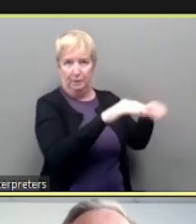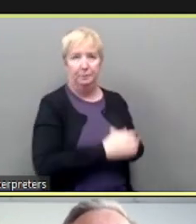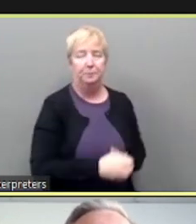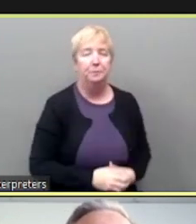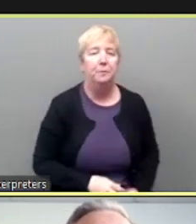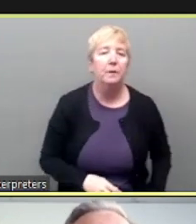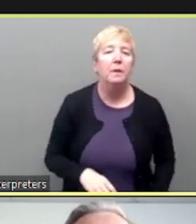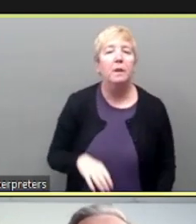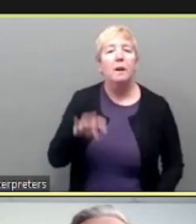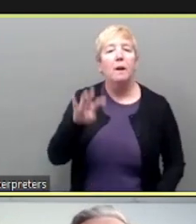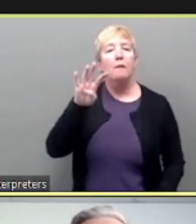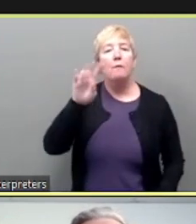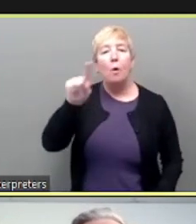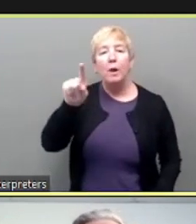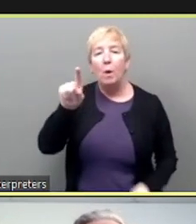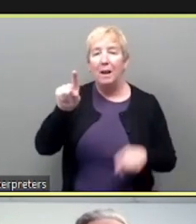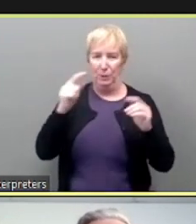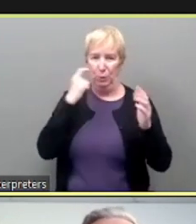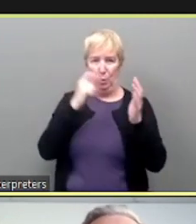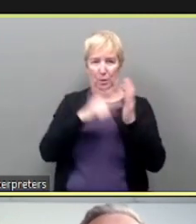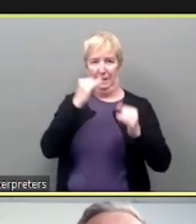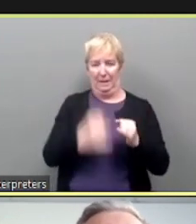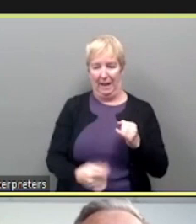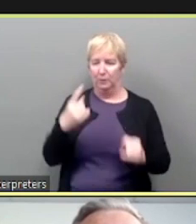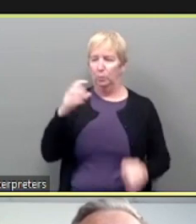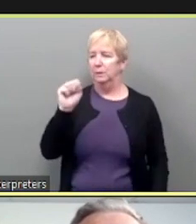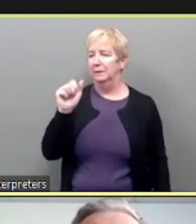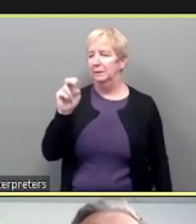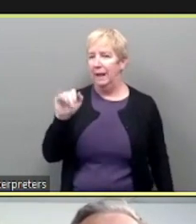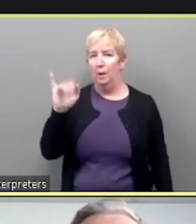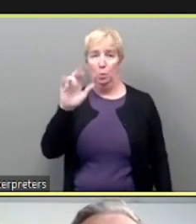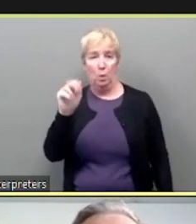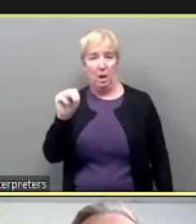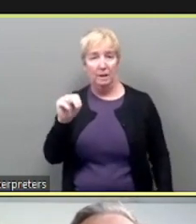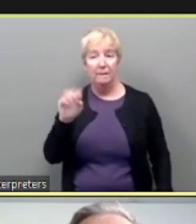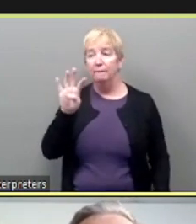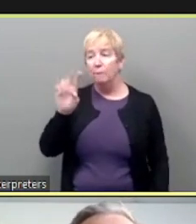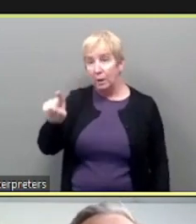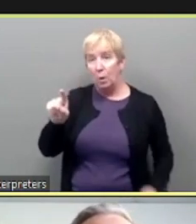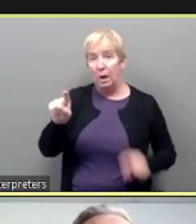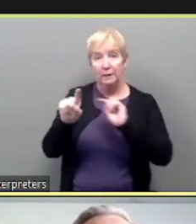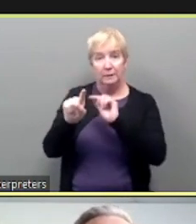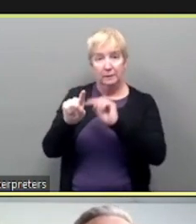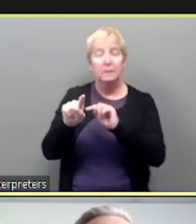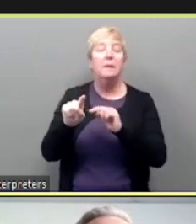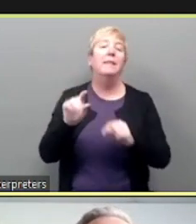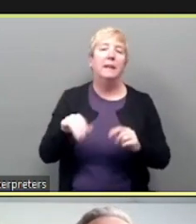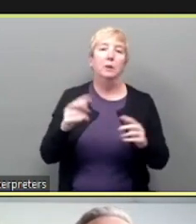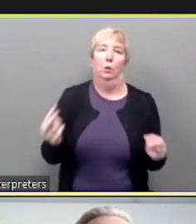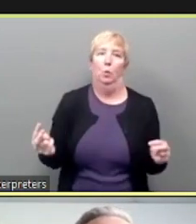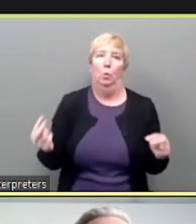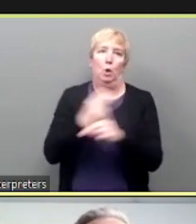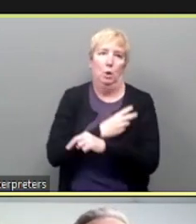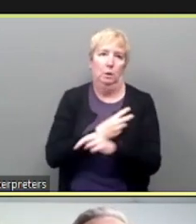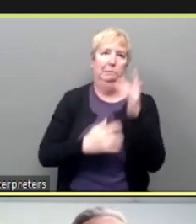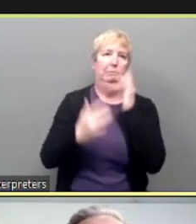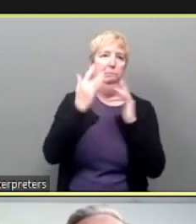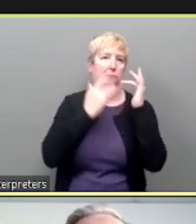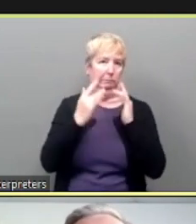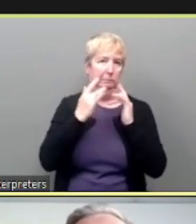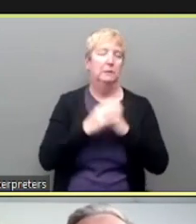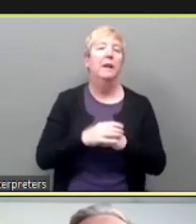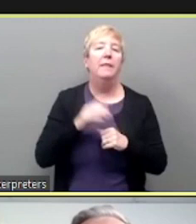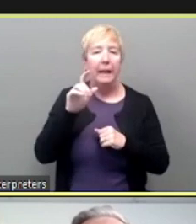hospital right now is Farmington. I got word this morning that they did declare crisis standards of care, and we